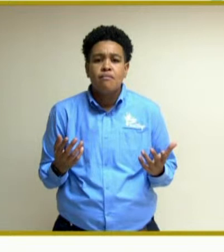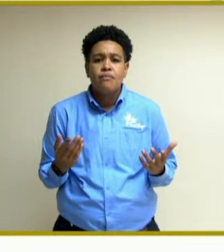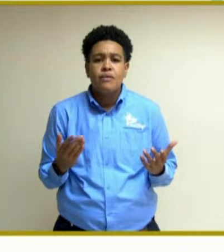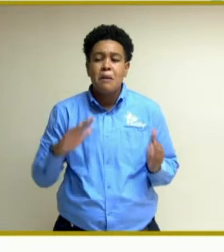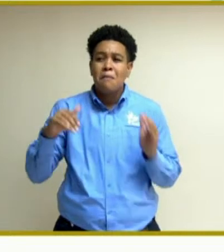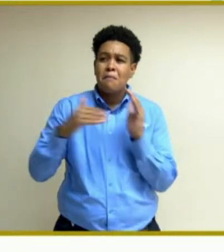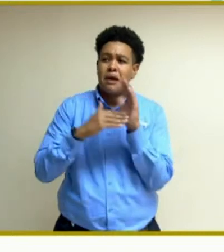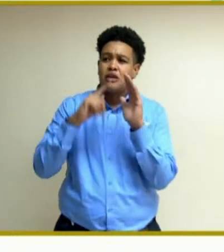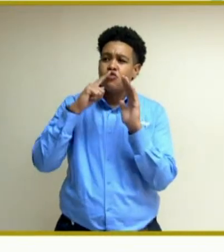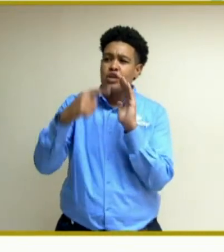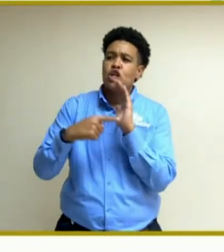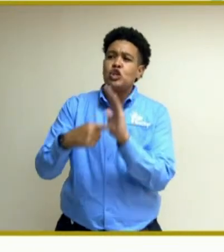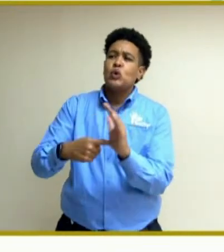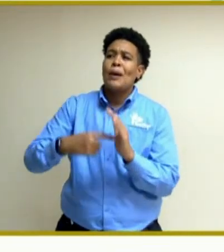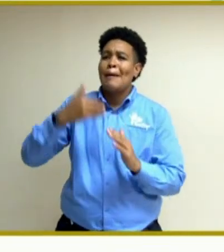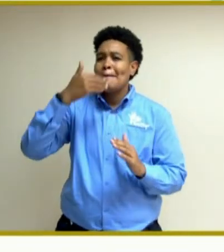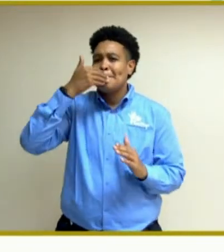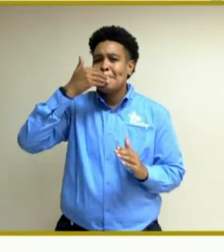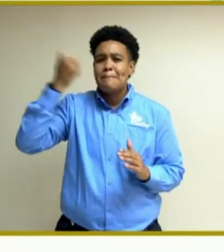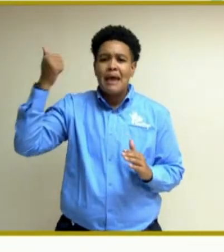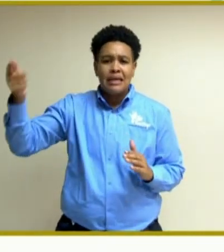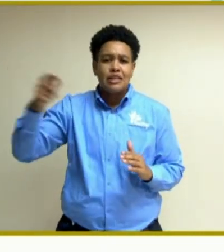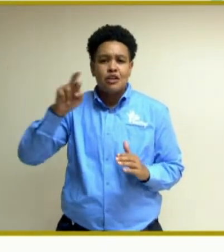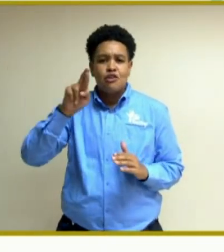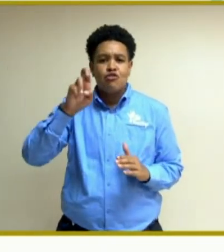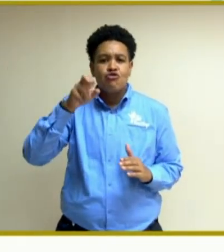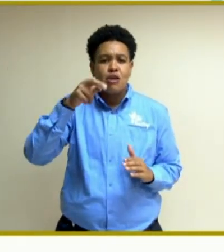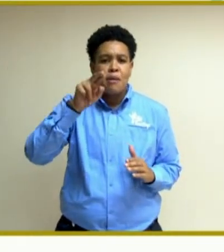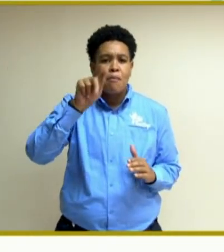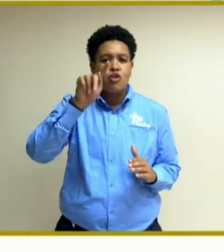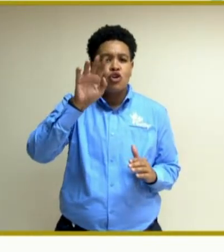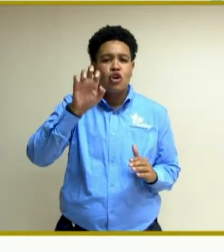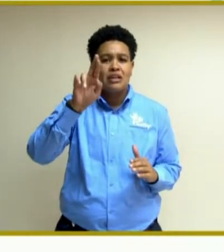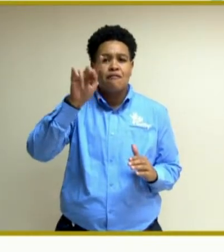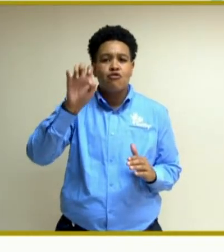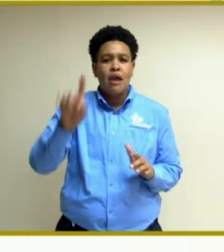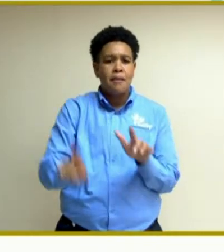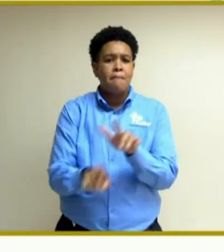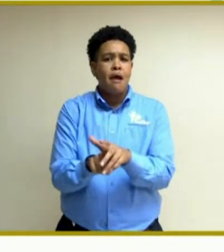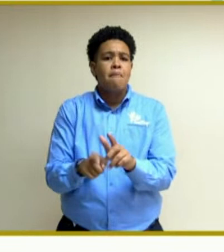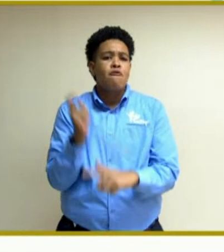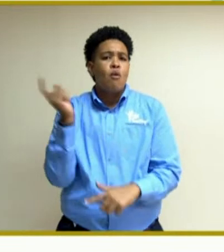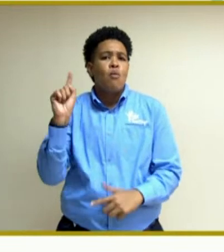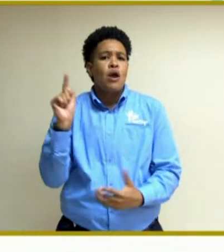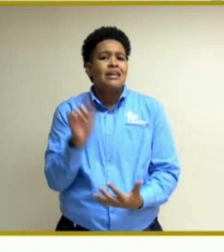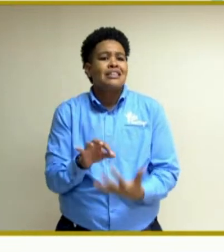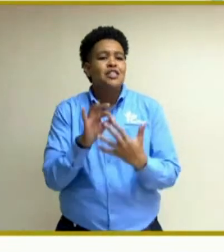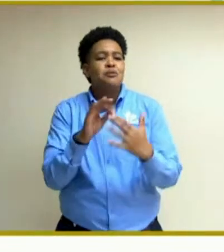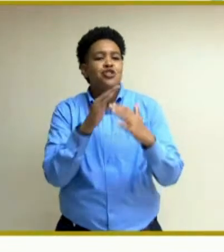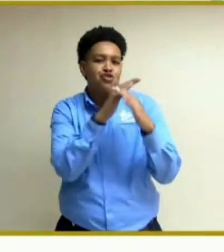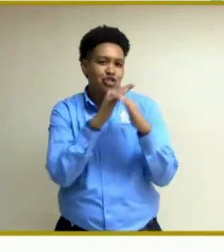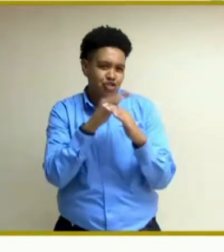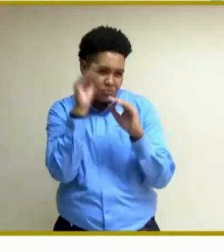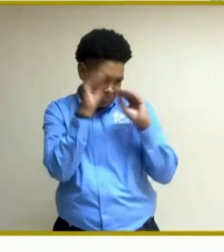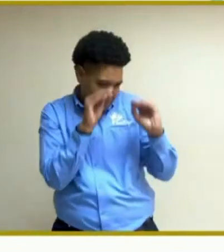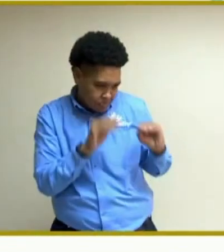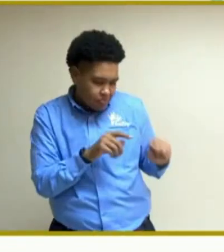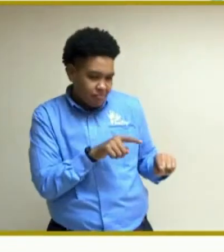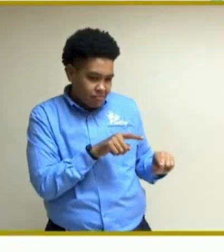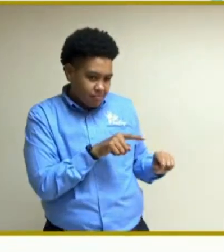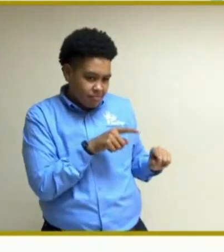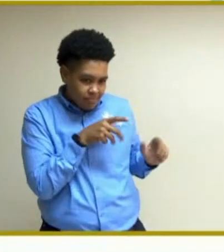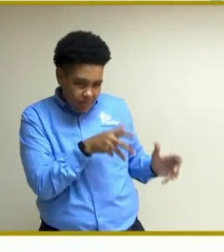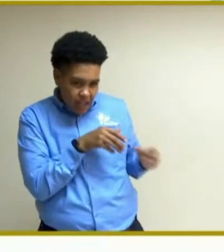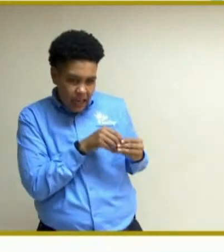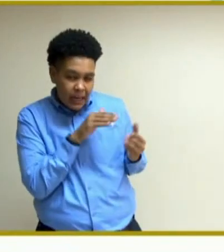Manchester is showing the best reproductive rate, probably coming out of the special restrictions that were there